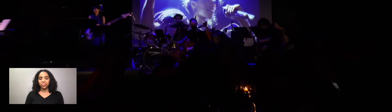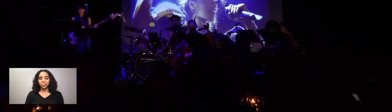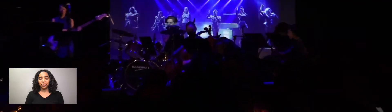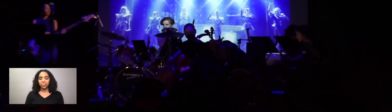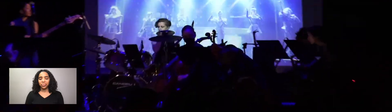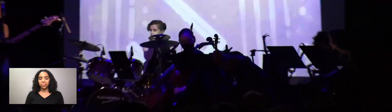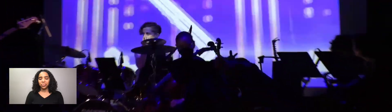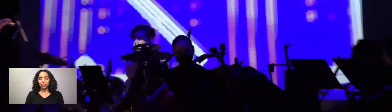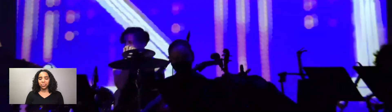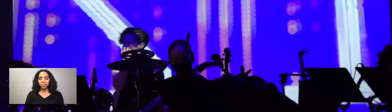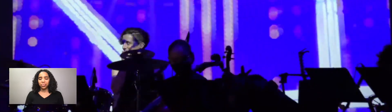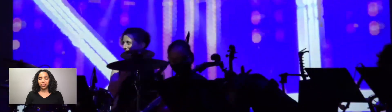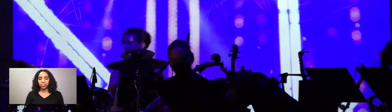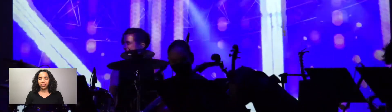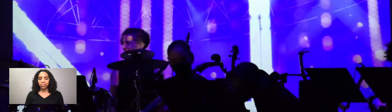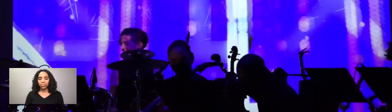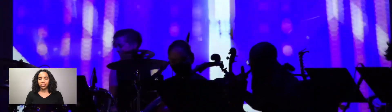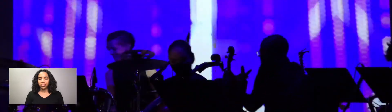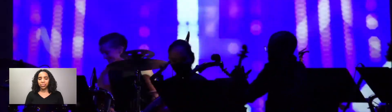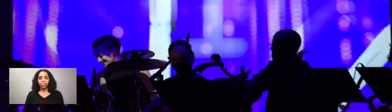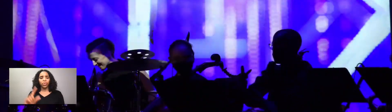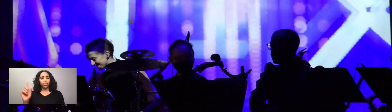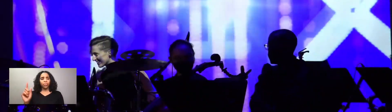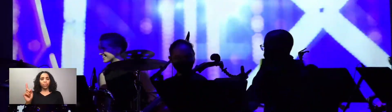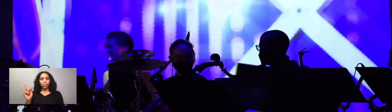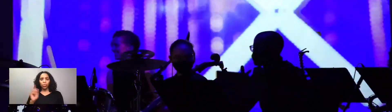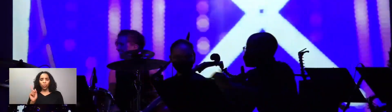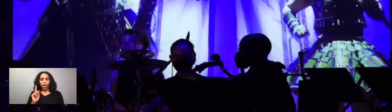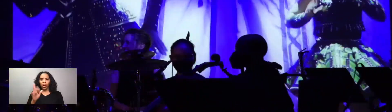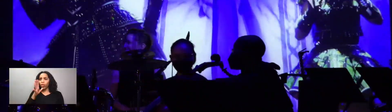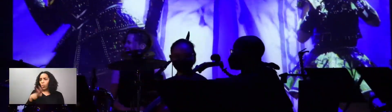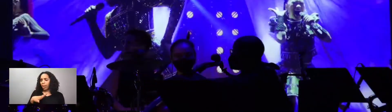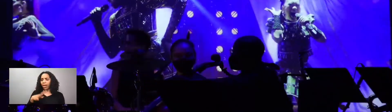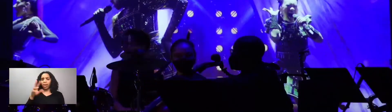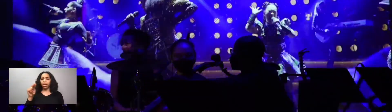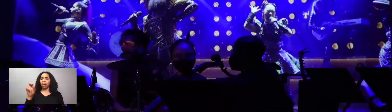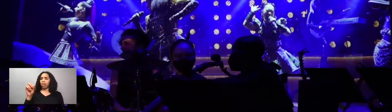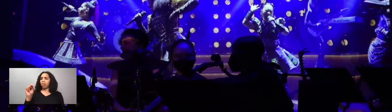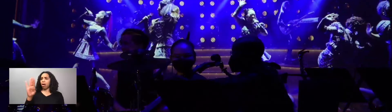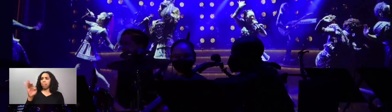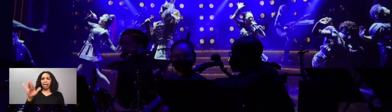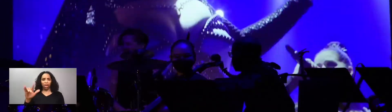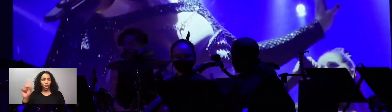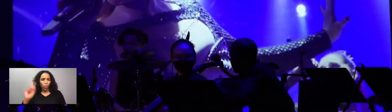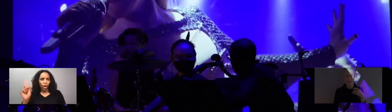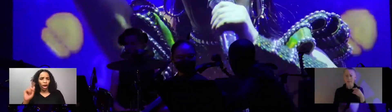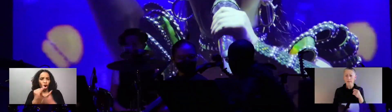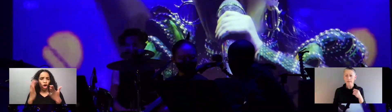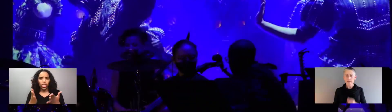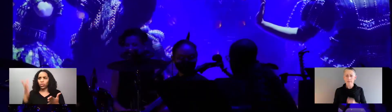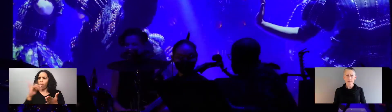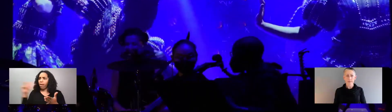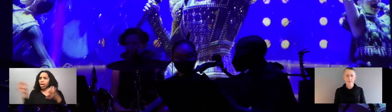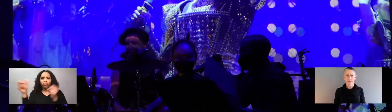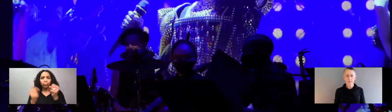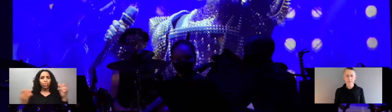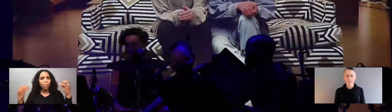Where are the women? Where are the non-binary artists? And why can't we have more of them front and center?